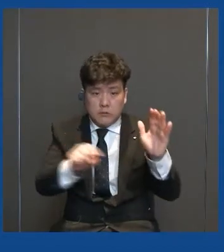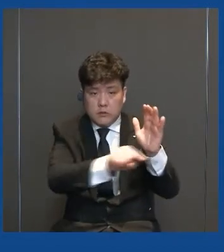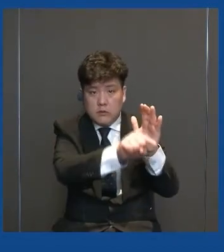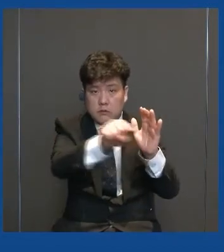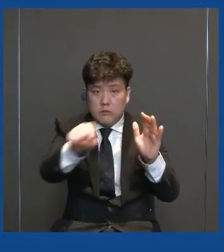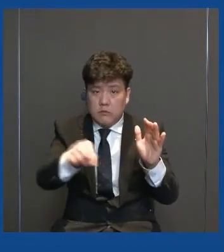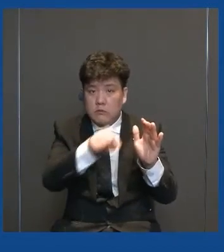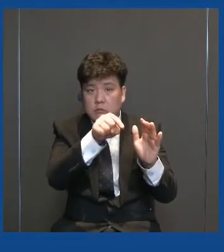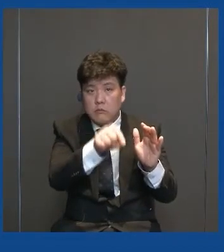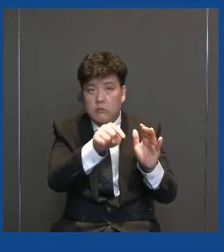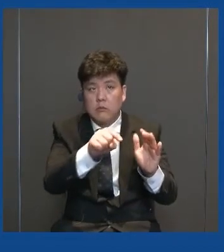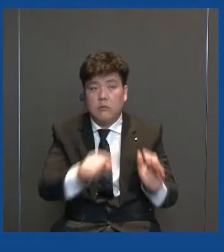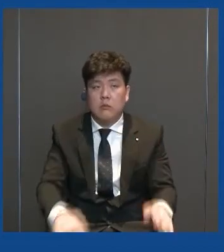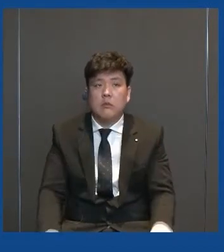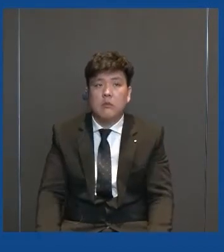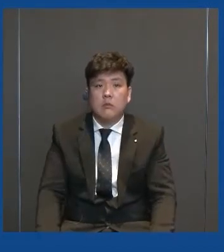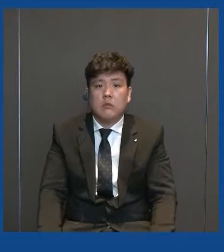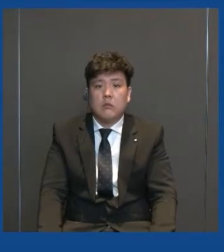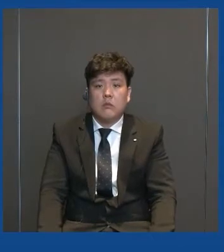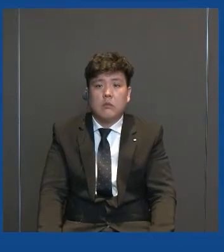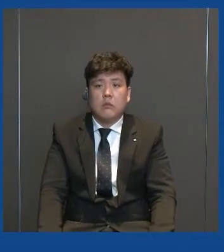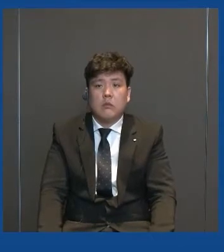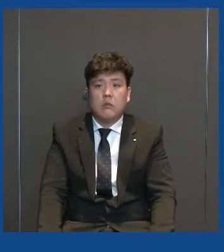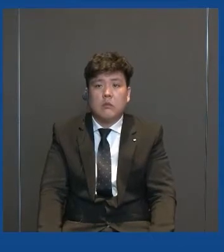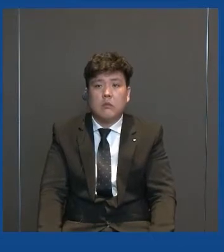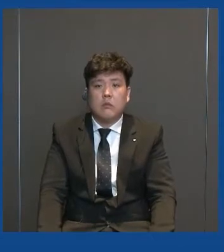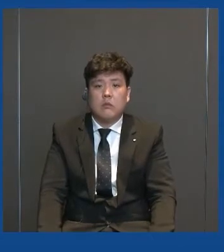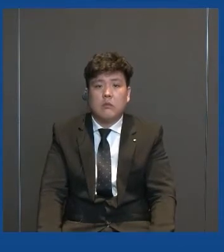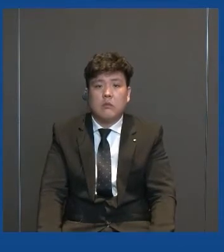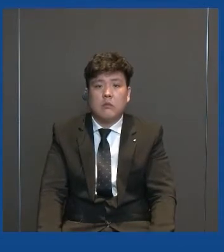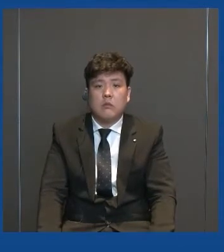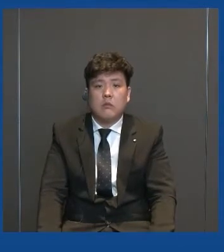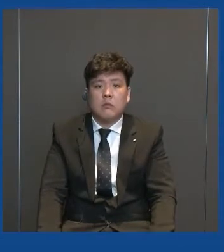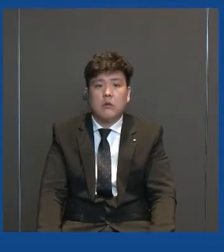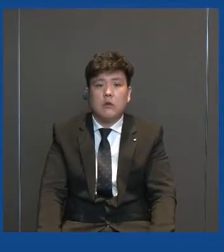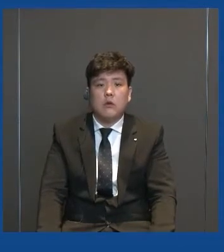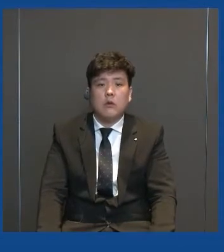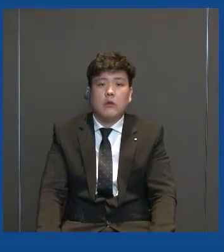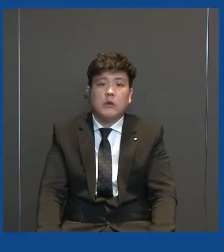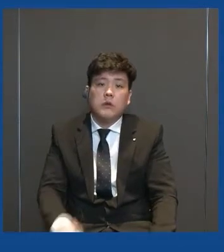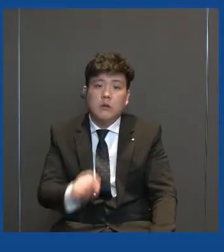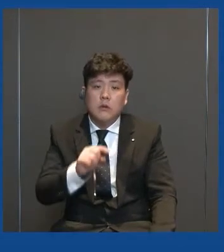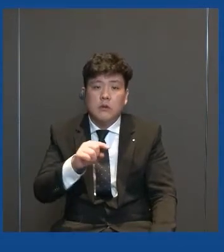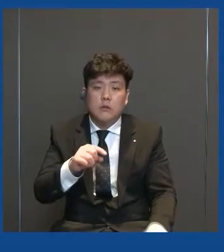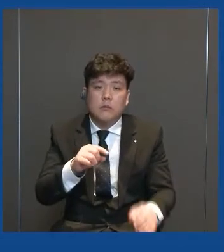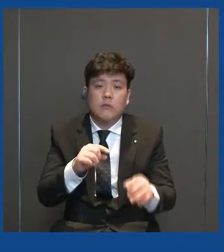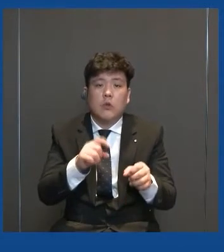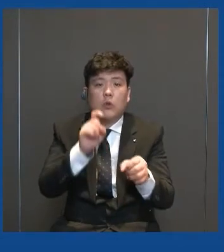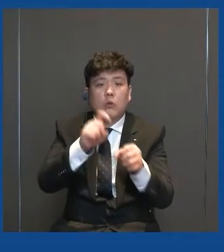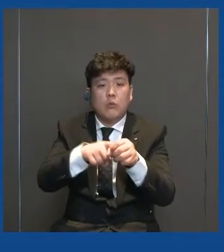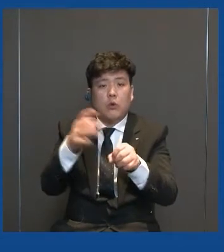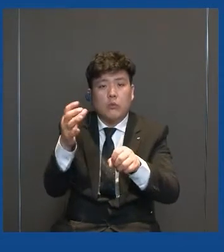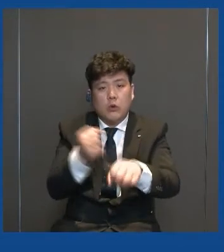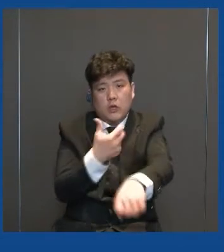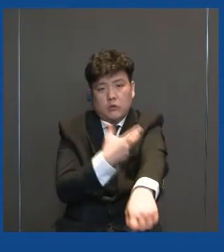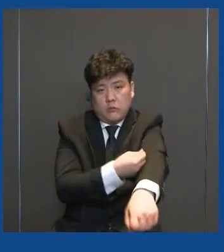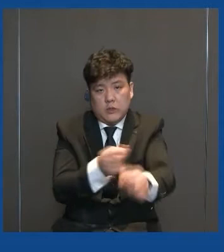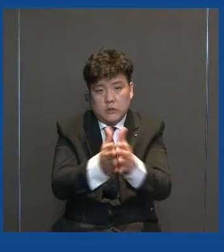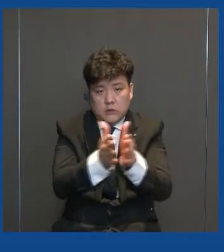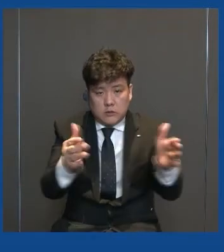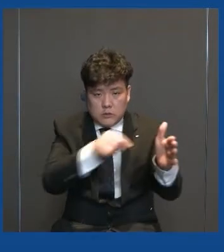main objectives in the vaccination program. So the first is minimizing death and severe illness due to